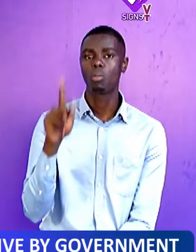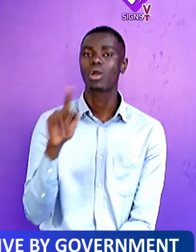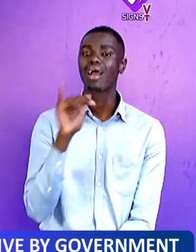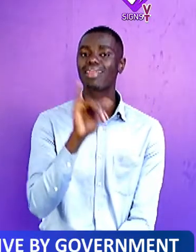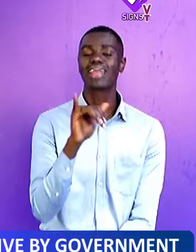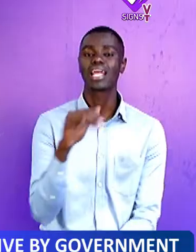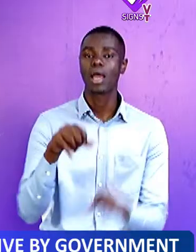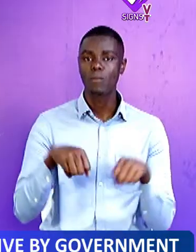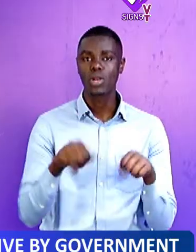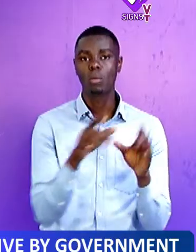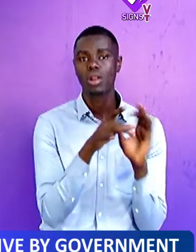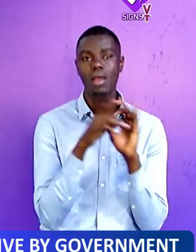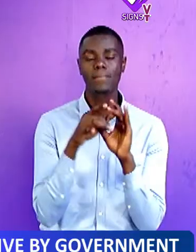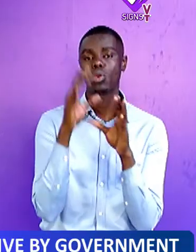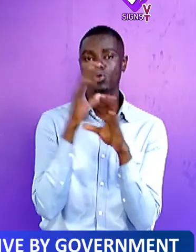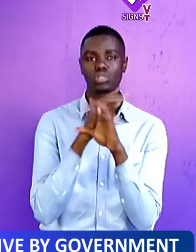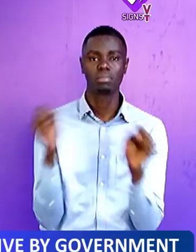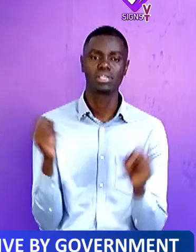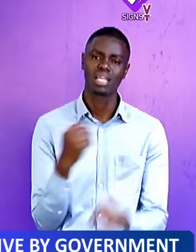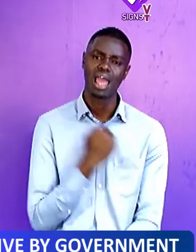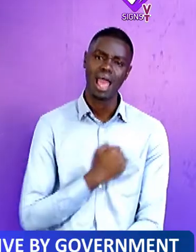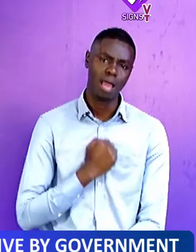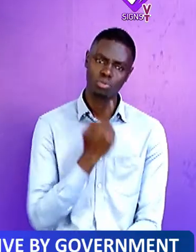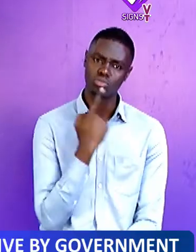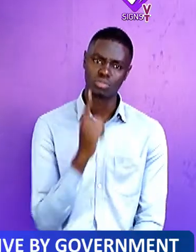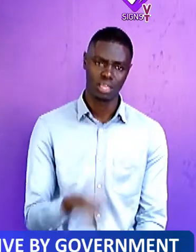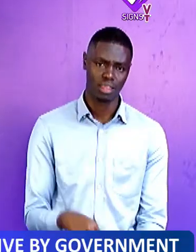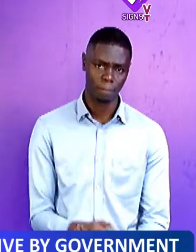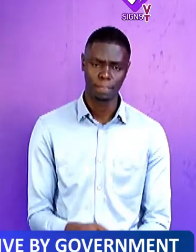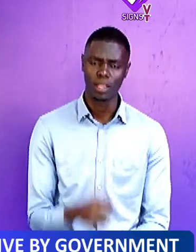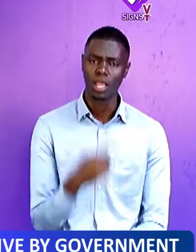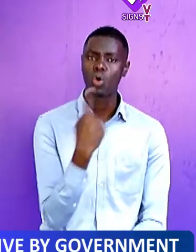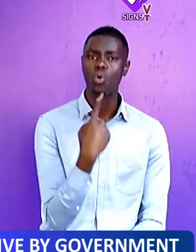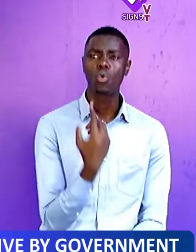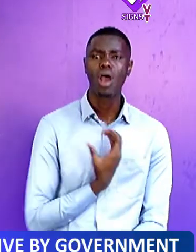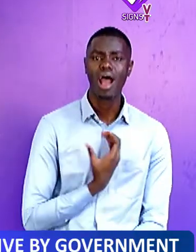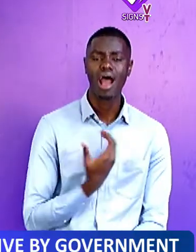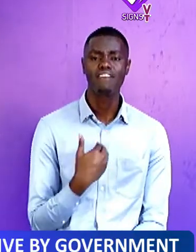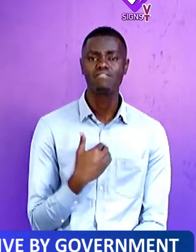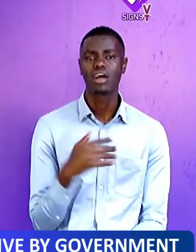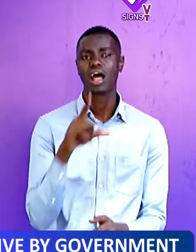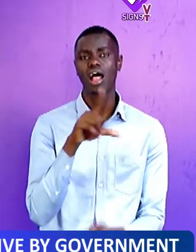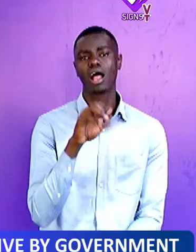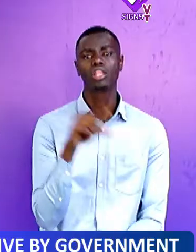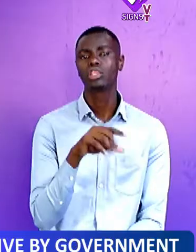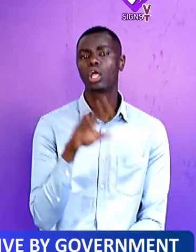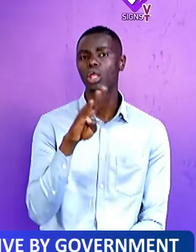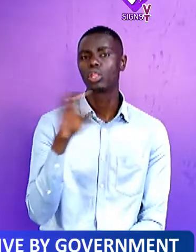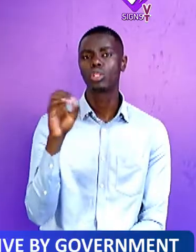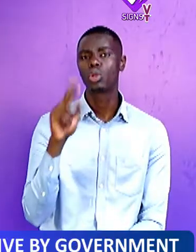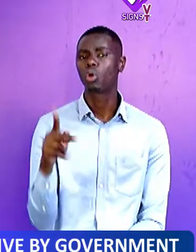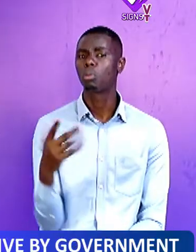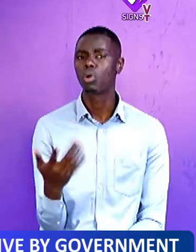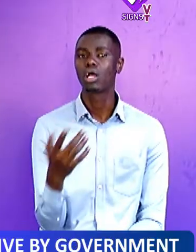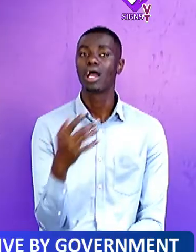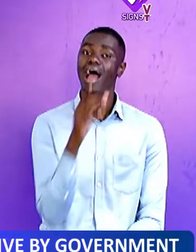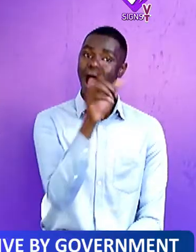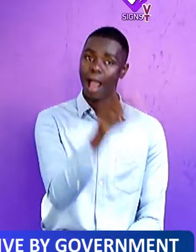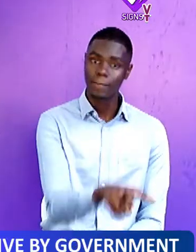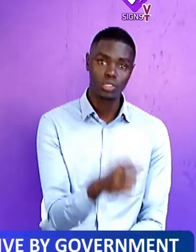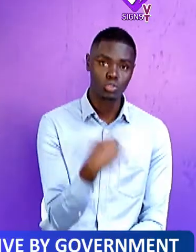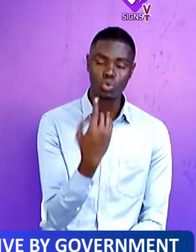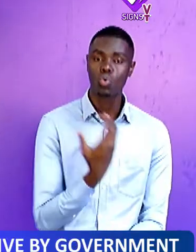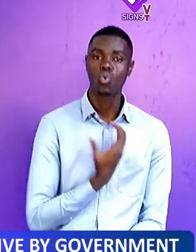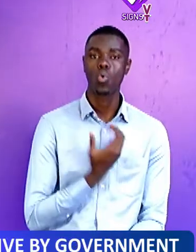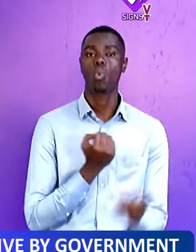belongs to the president. I'm sorry to say that, because who has the logbook? Is the one who owns